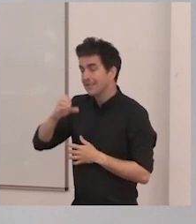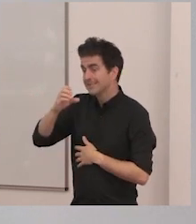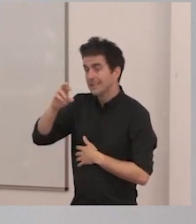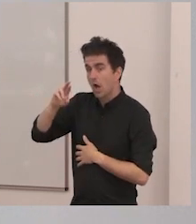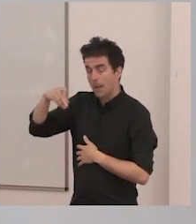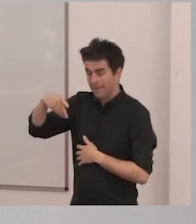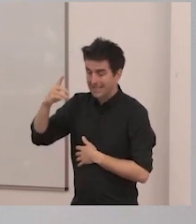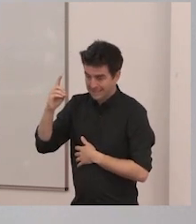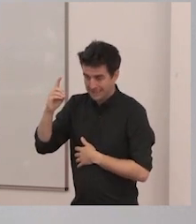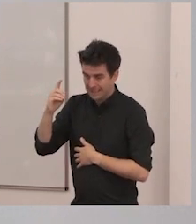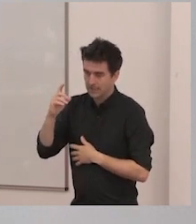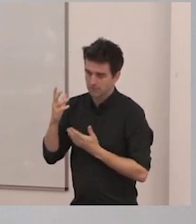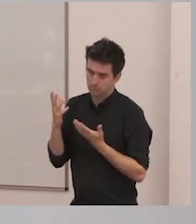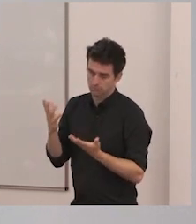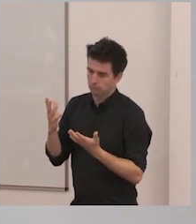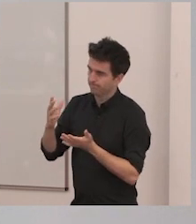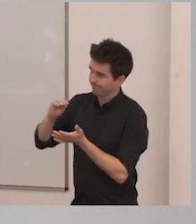with disabilities.